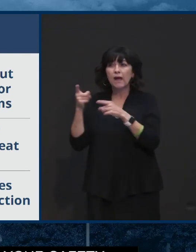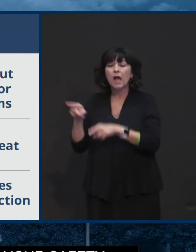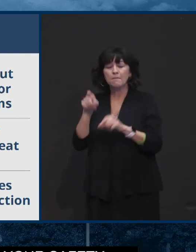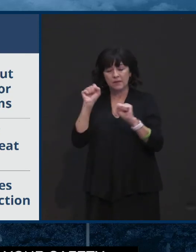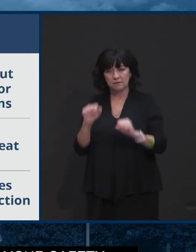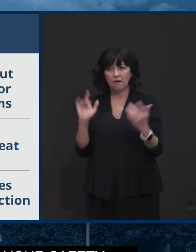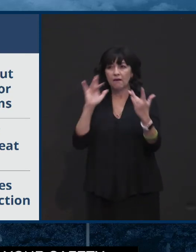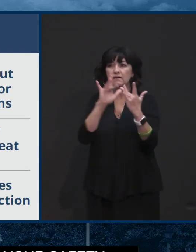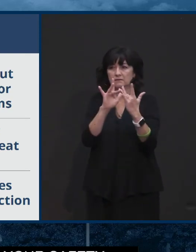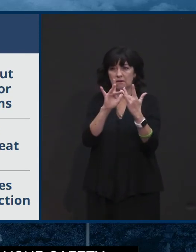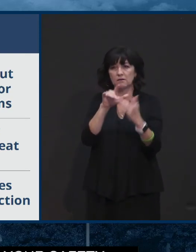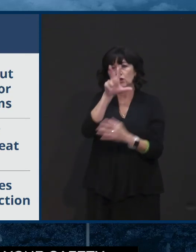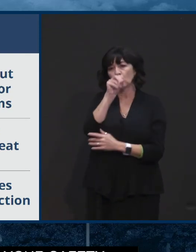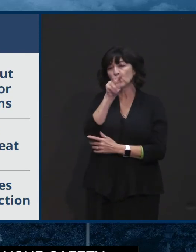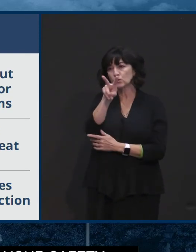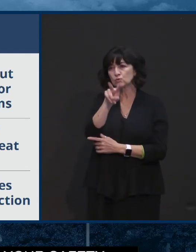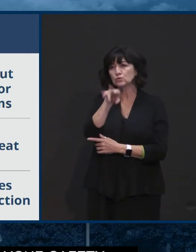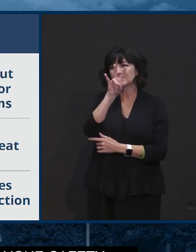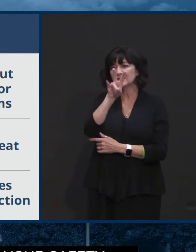hotline at